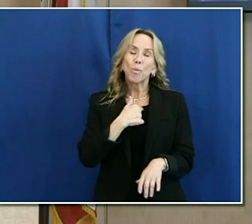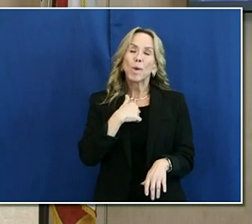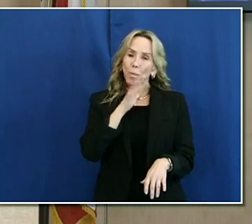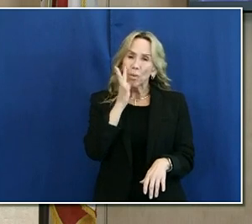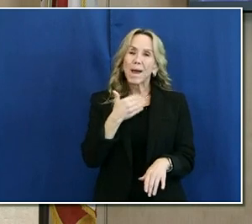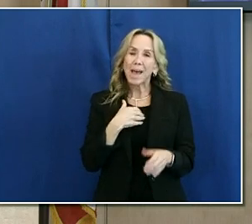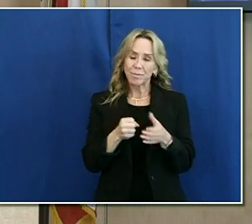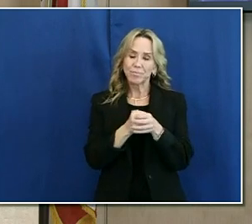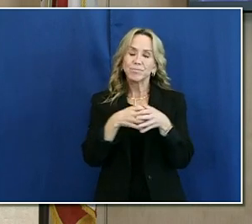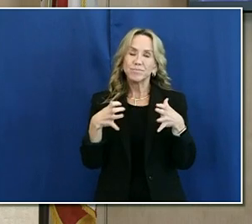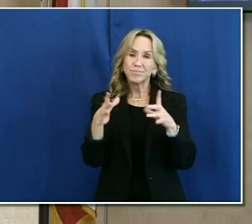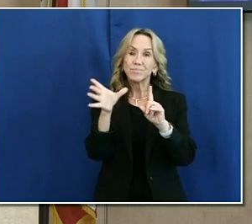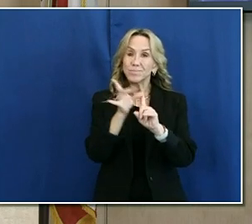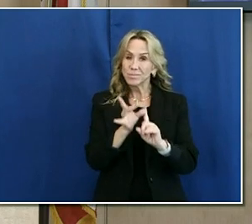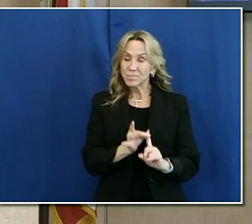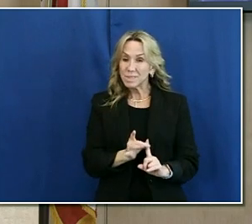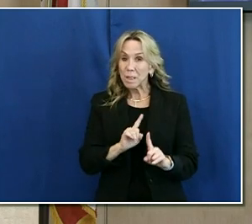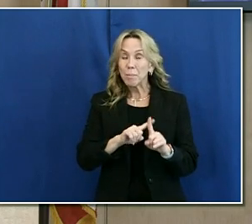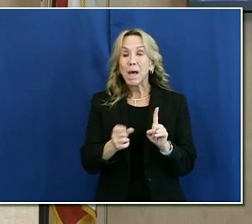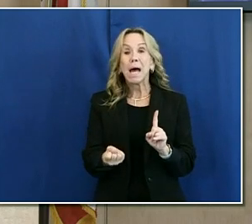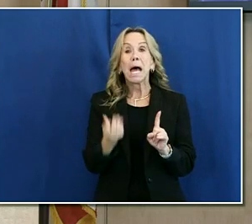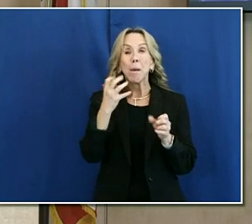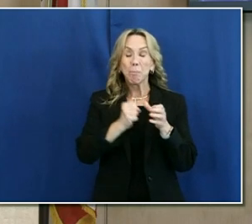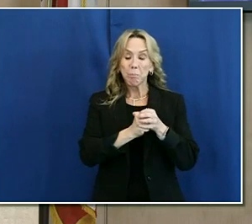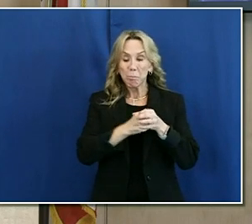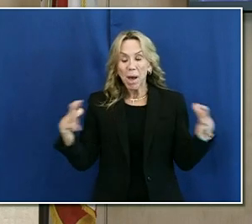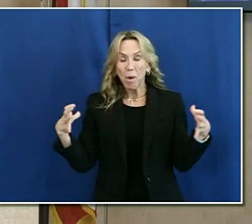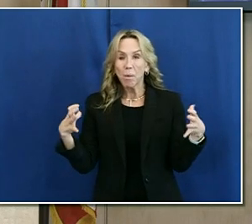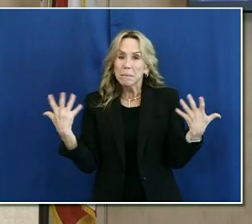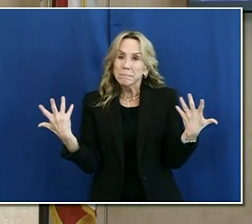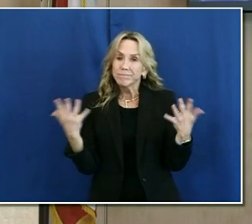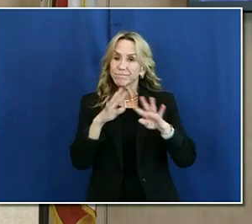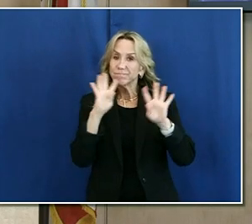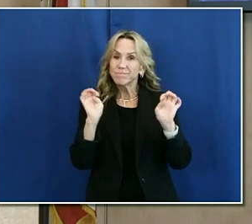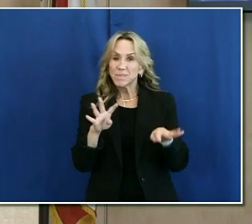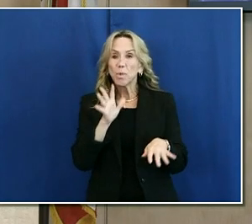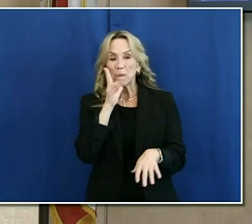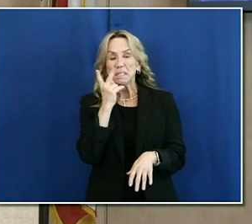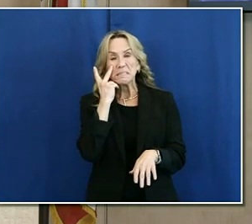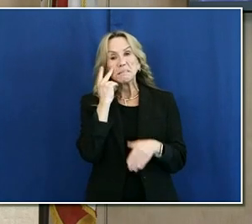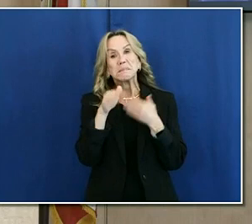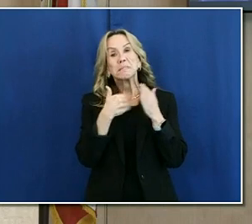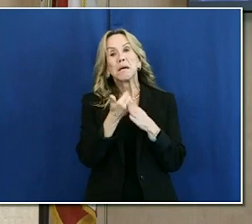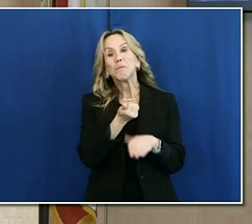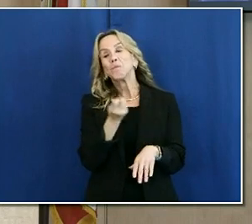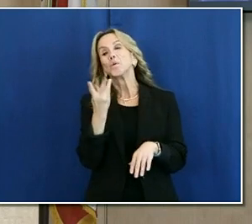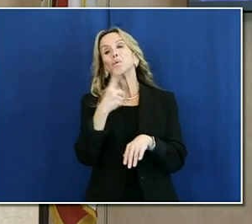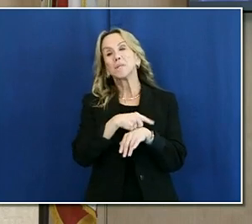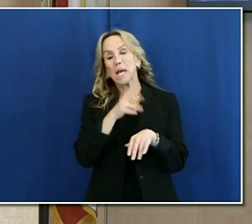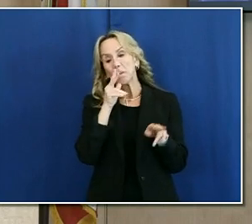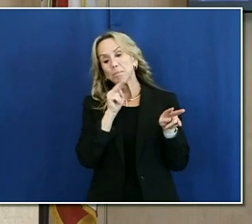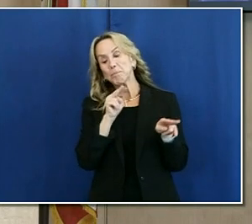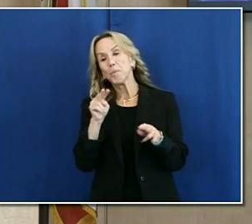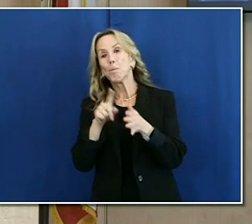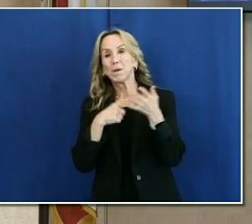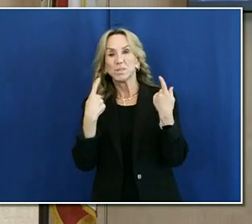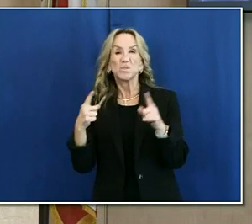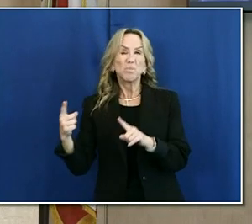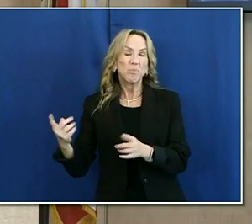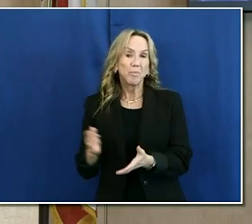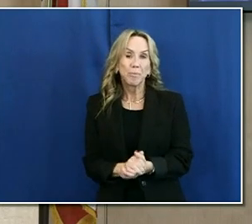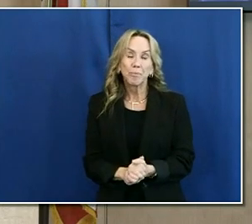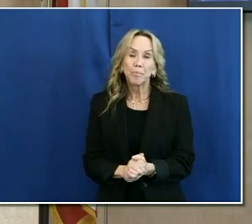cases. The question is the magnitude, and I think that will unfold over the next few days. But the proactive steps that